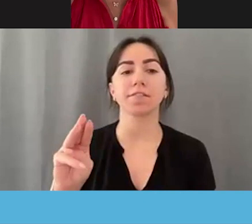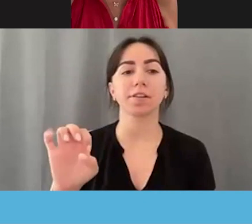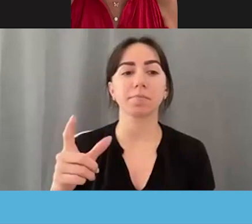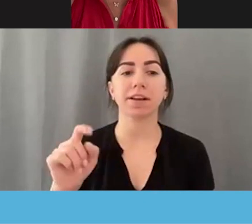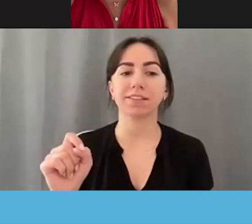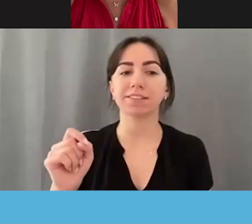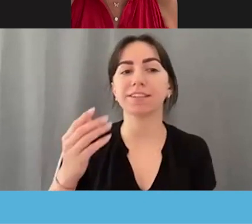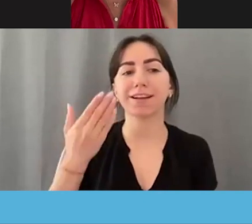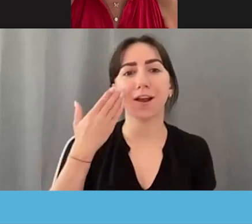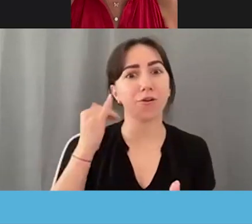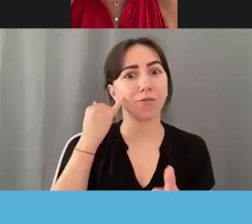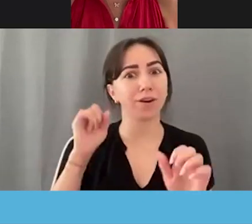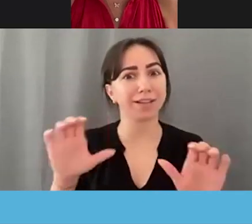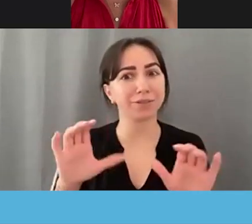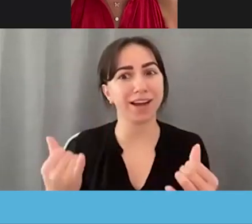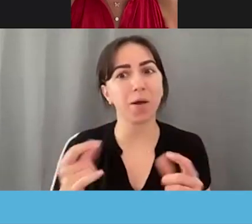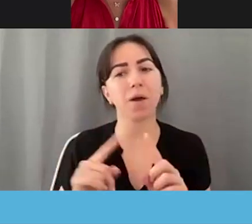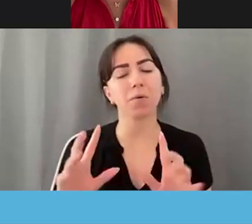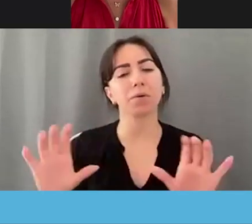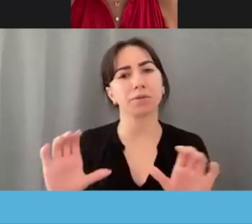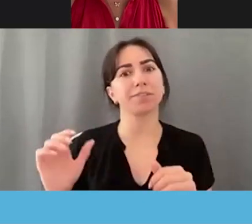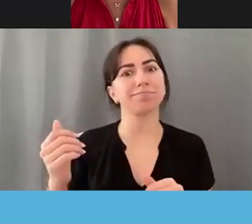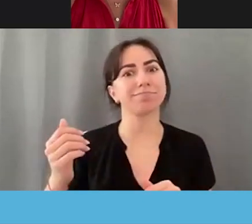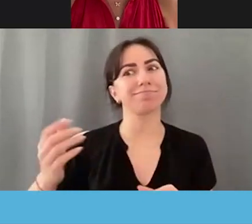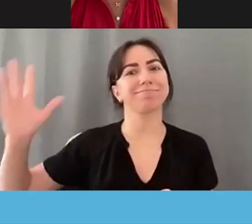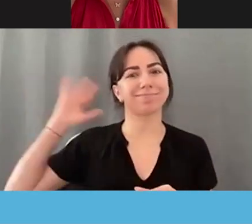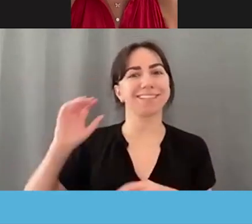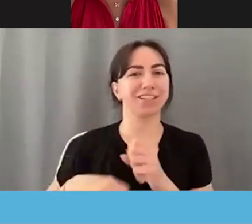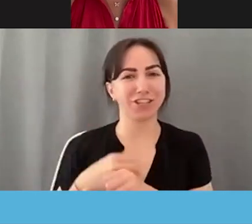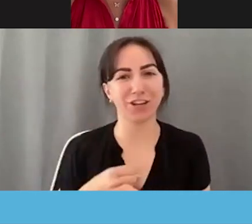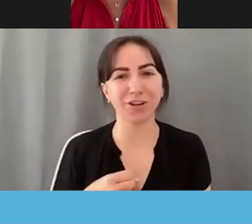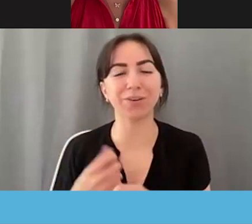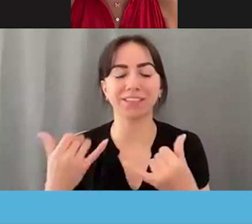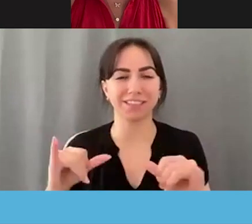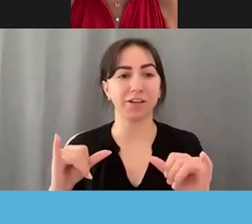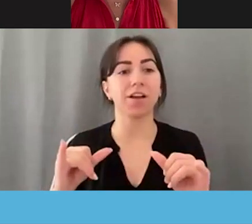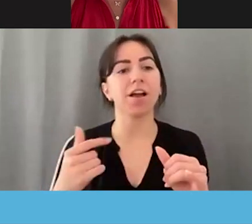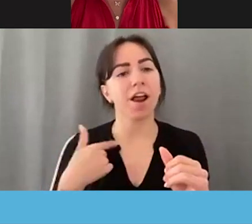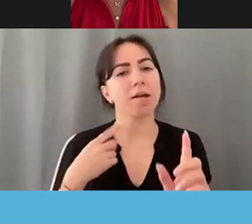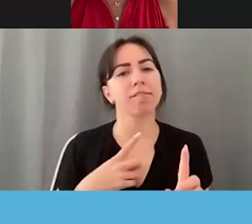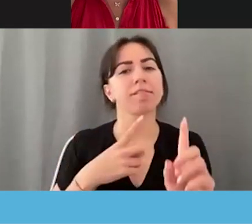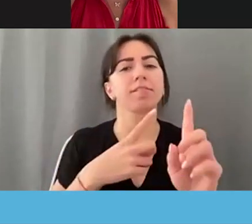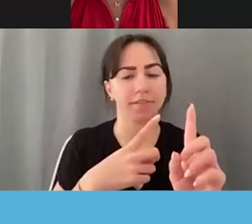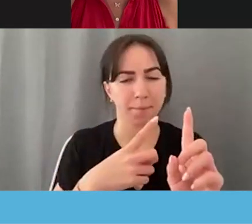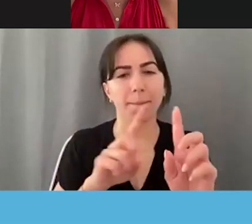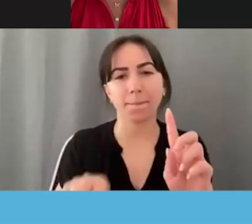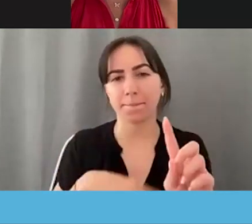but I was doing it 20 years ago, 15 years ago, 10 years ago. So I've always been on a mission to